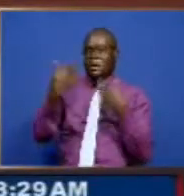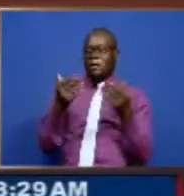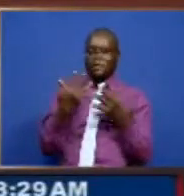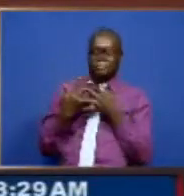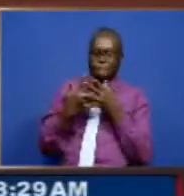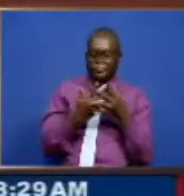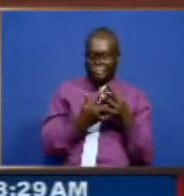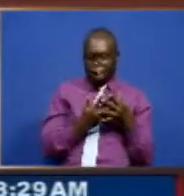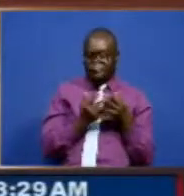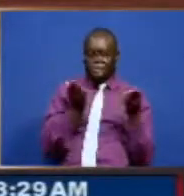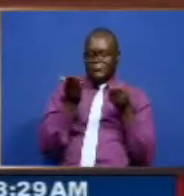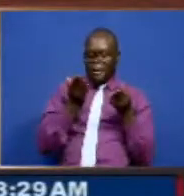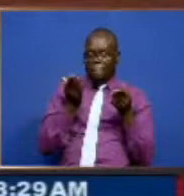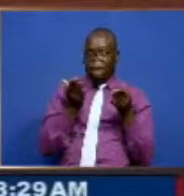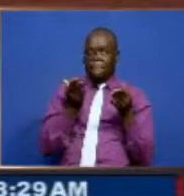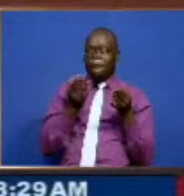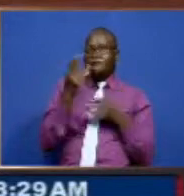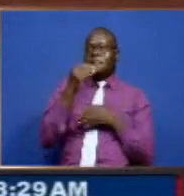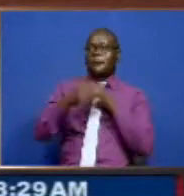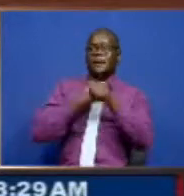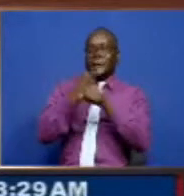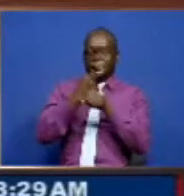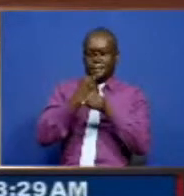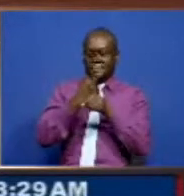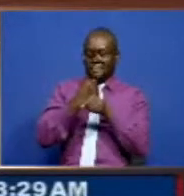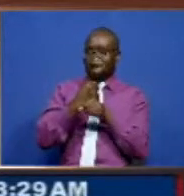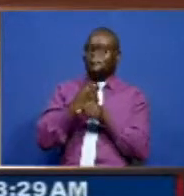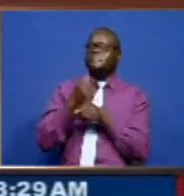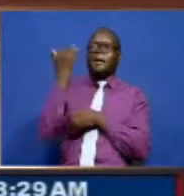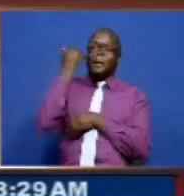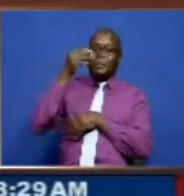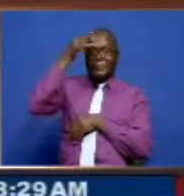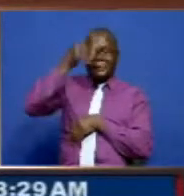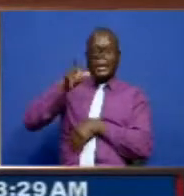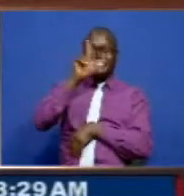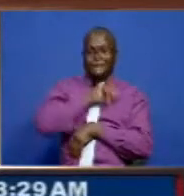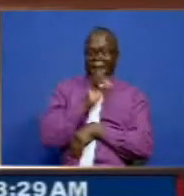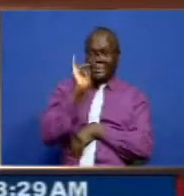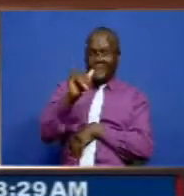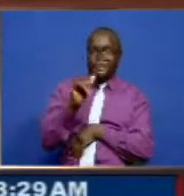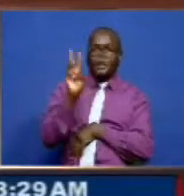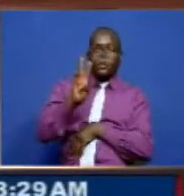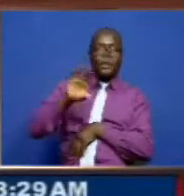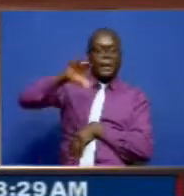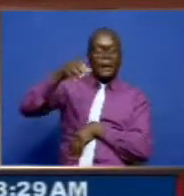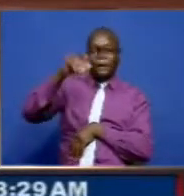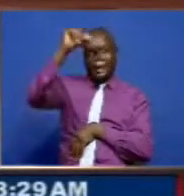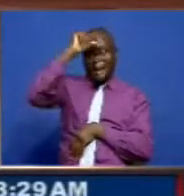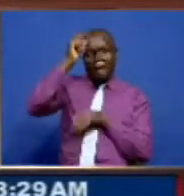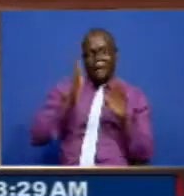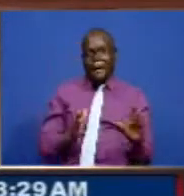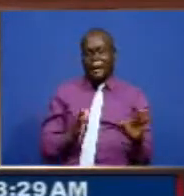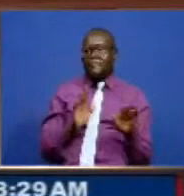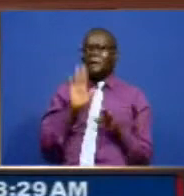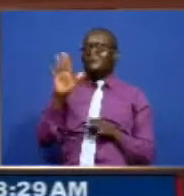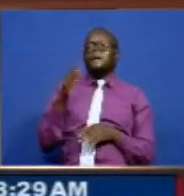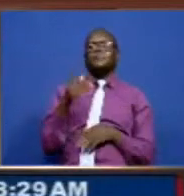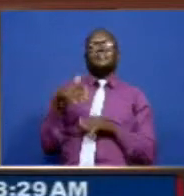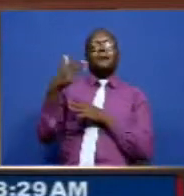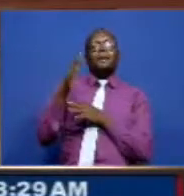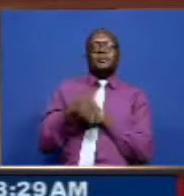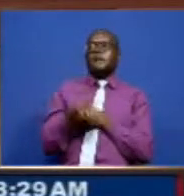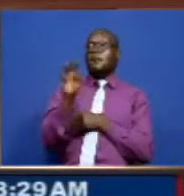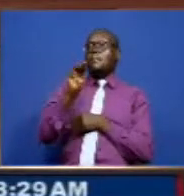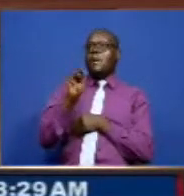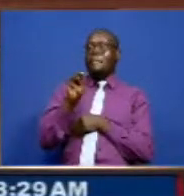default to serve 4 years in prison. The court further ruled that Wajir County Governor, His Excellency Ambassador